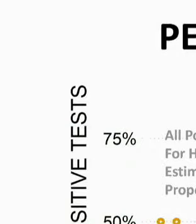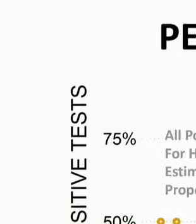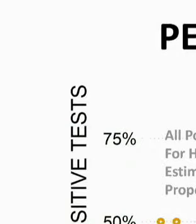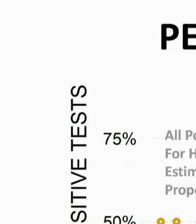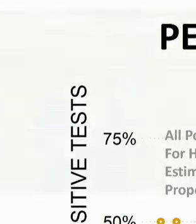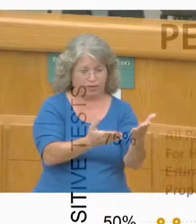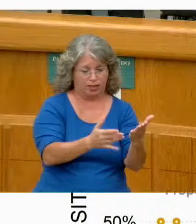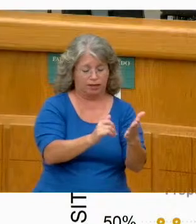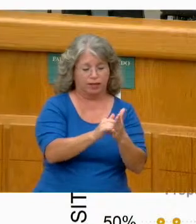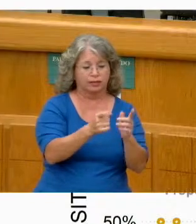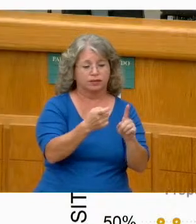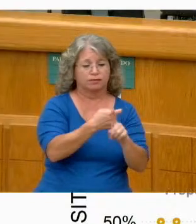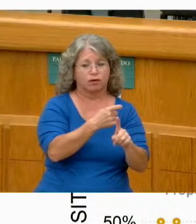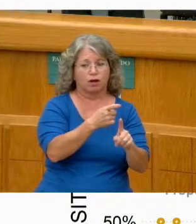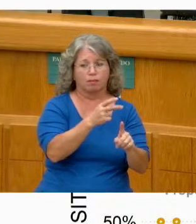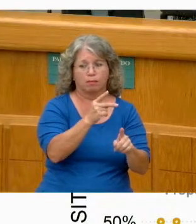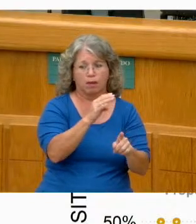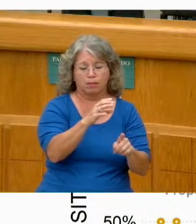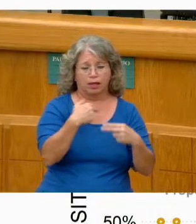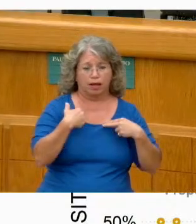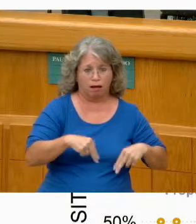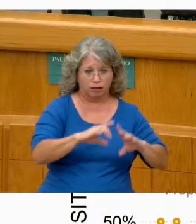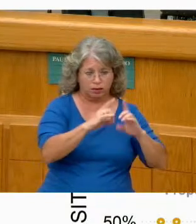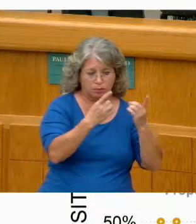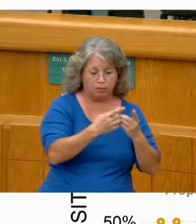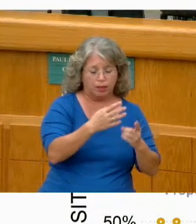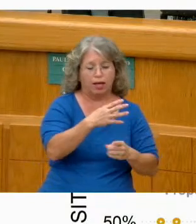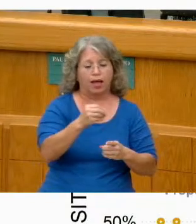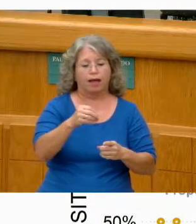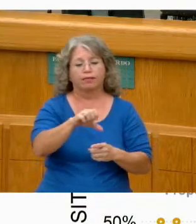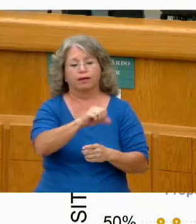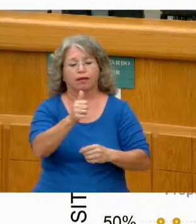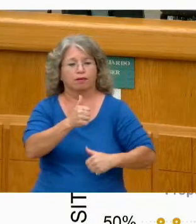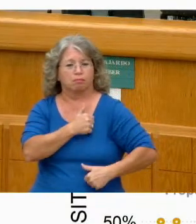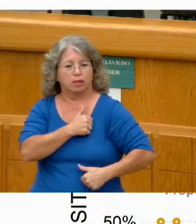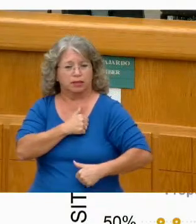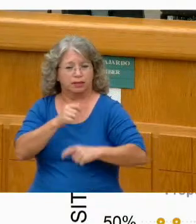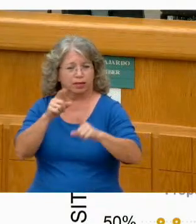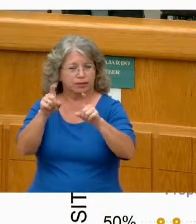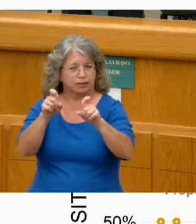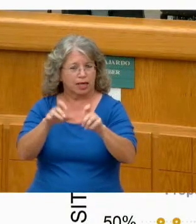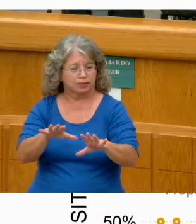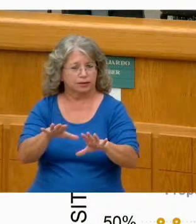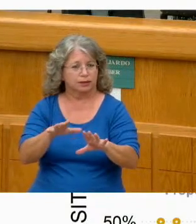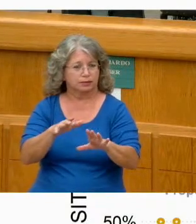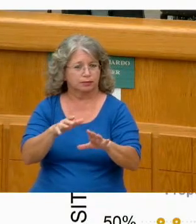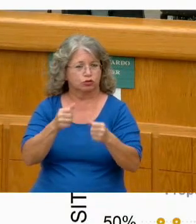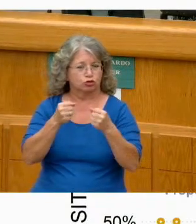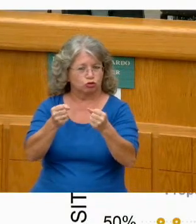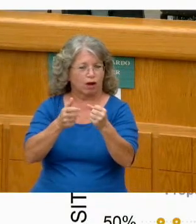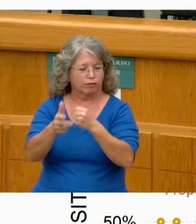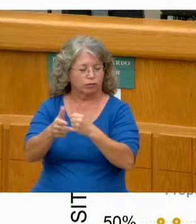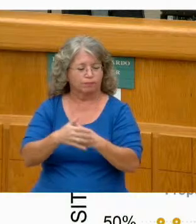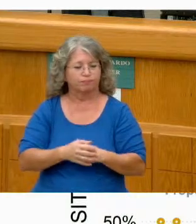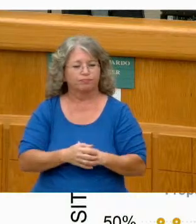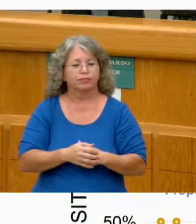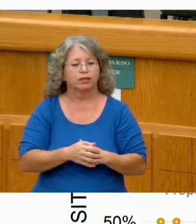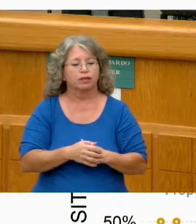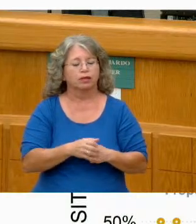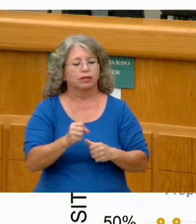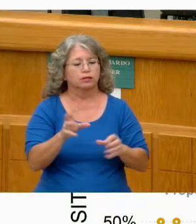department and the mobile testing stations that are out there. So the percentage of tests that are coming back positive, and